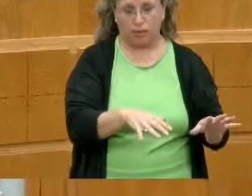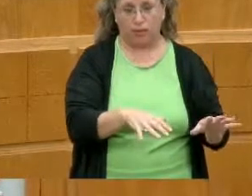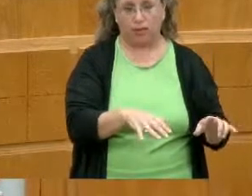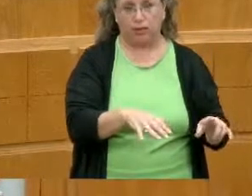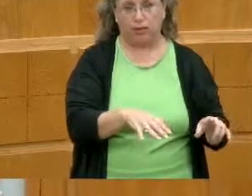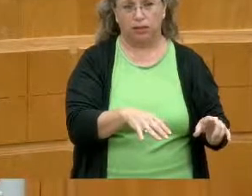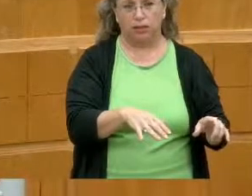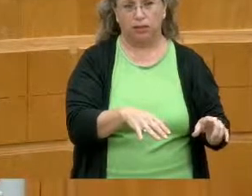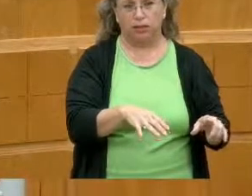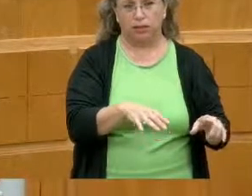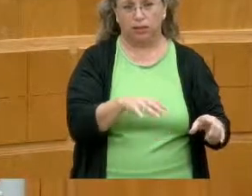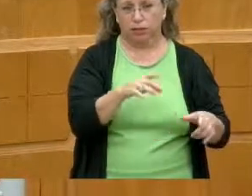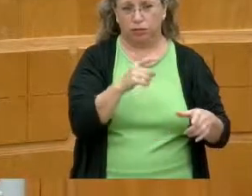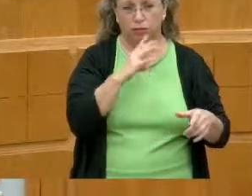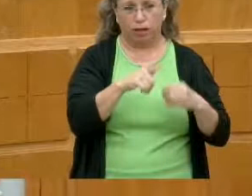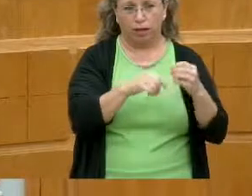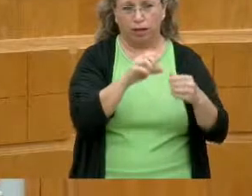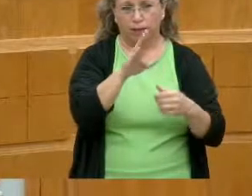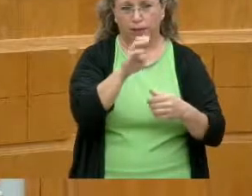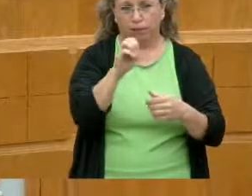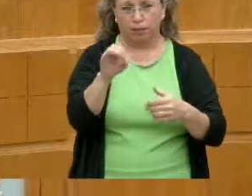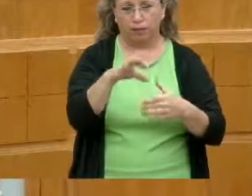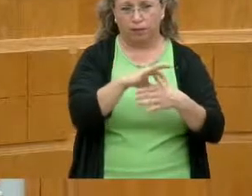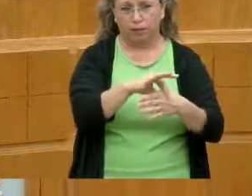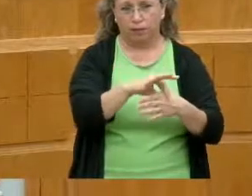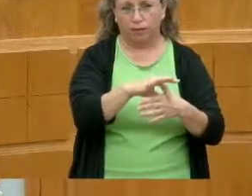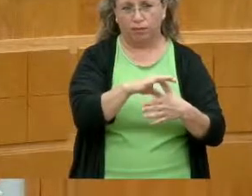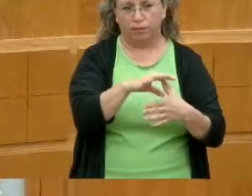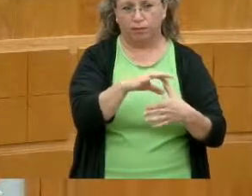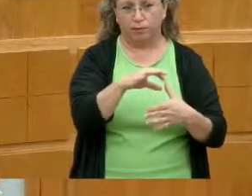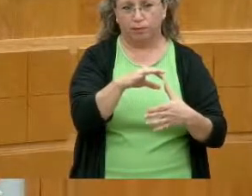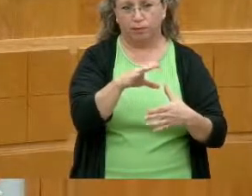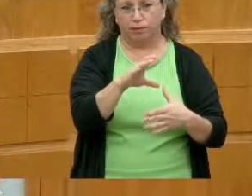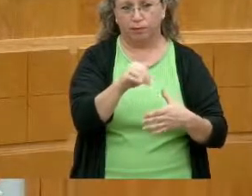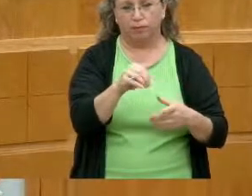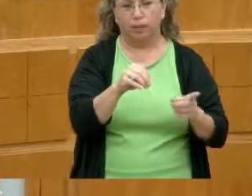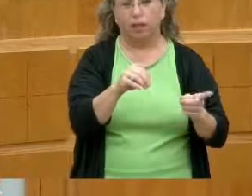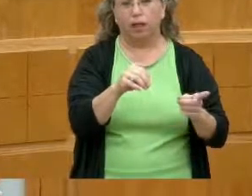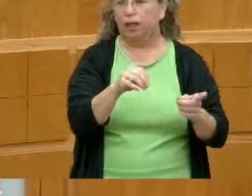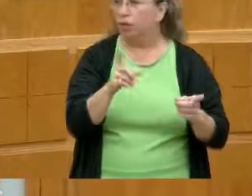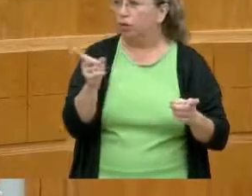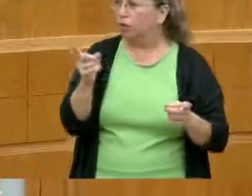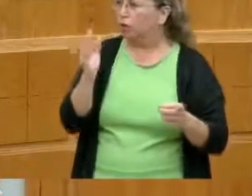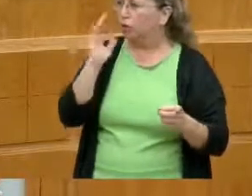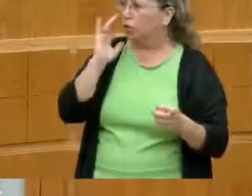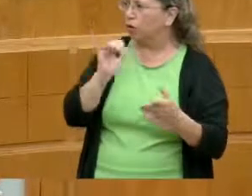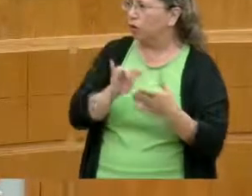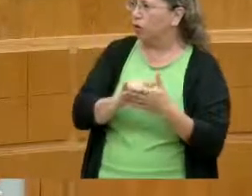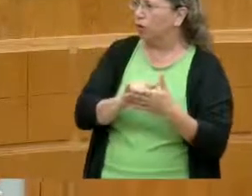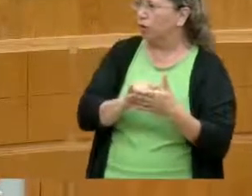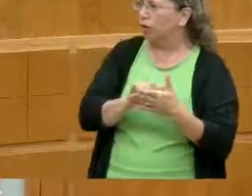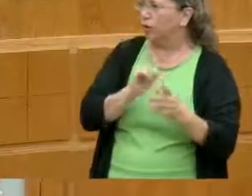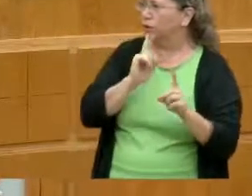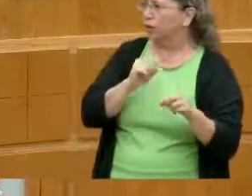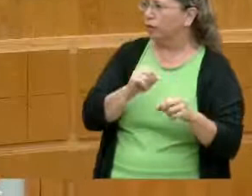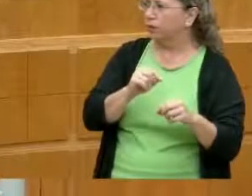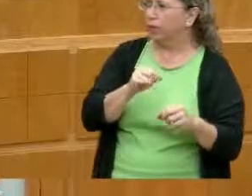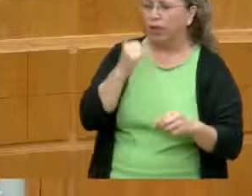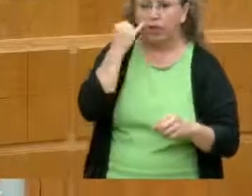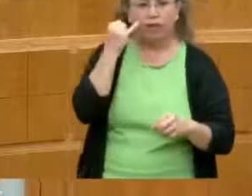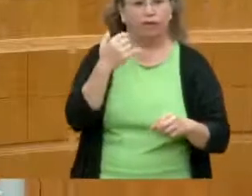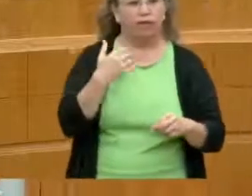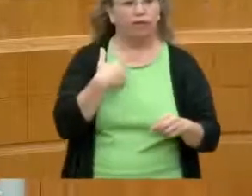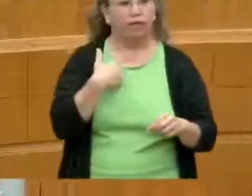any place where you were tested because of their workplace, but in regards to STX-B. Yeah, do you know, Annette, if there's any, it's about asymptomatic